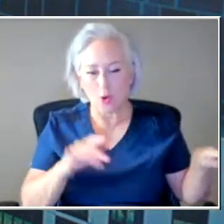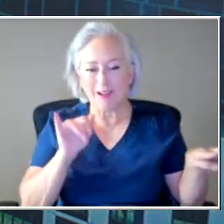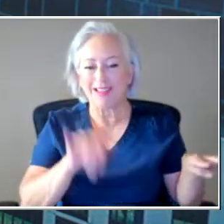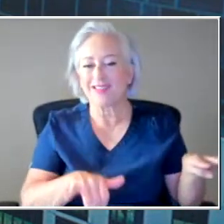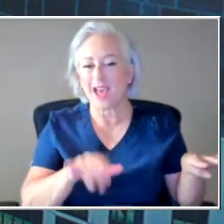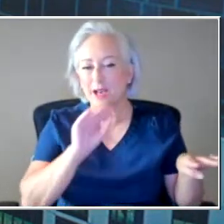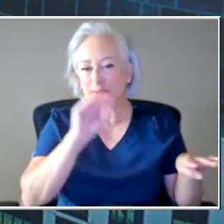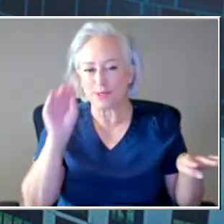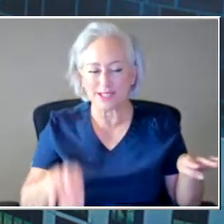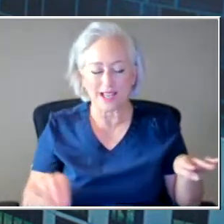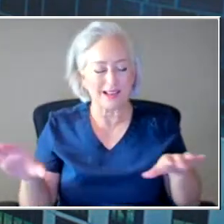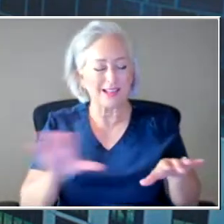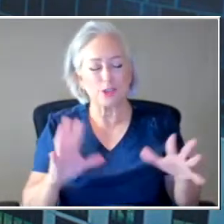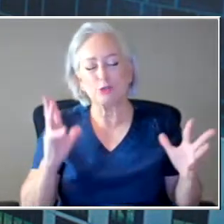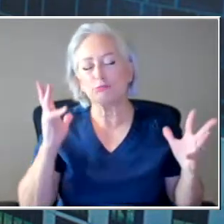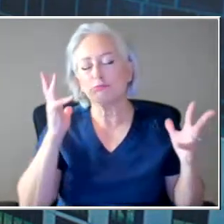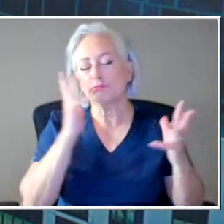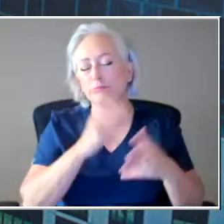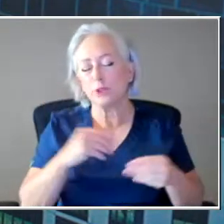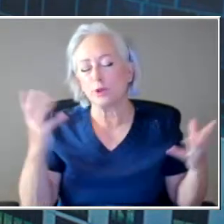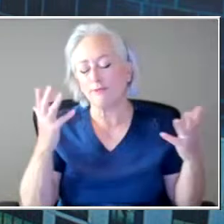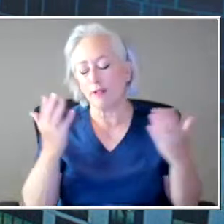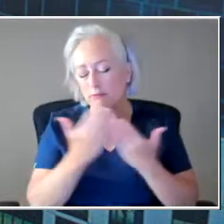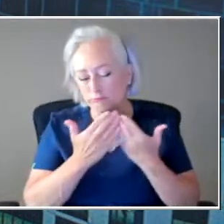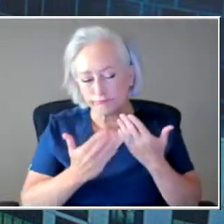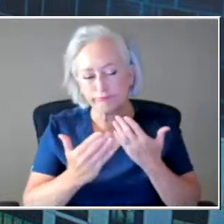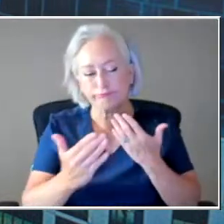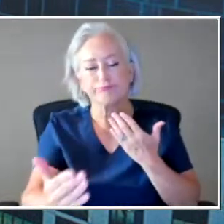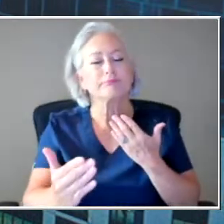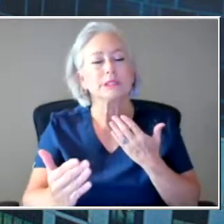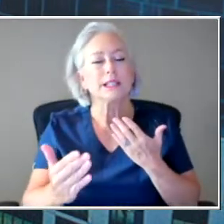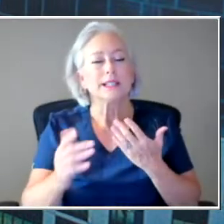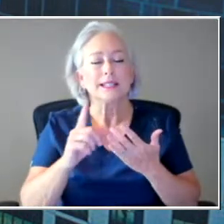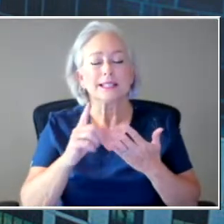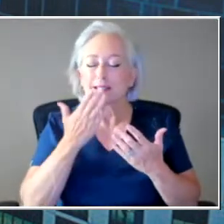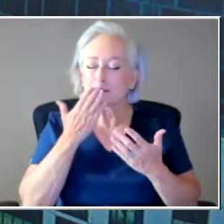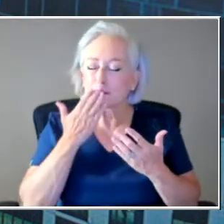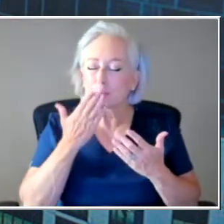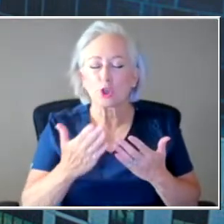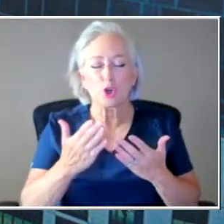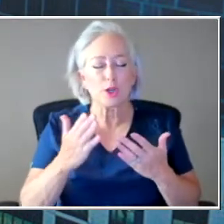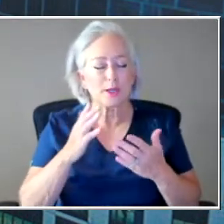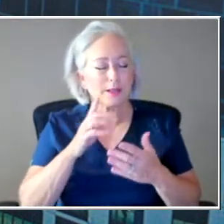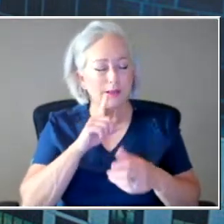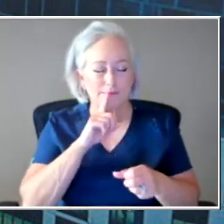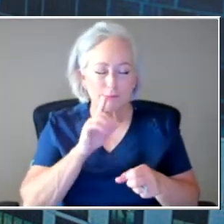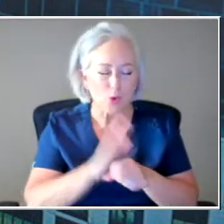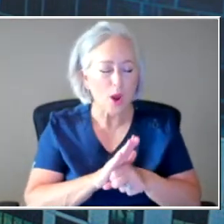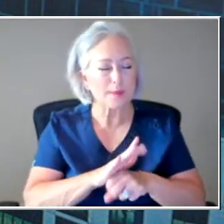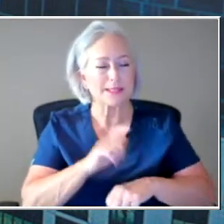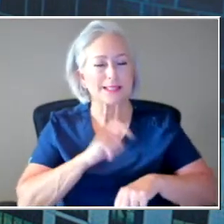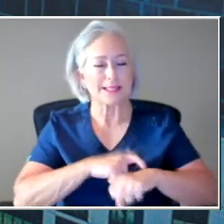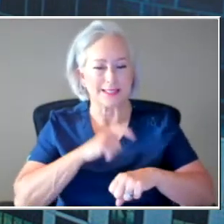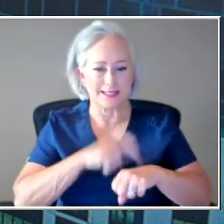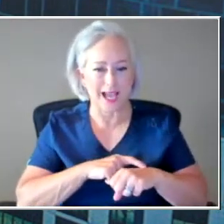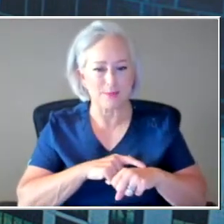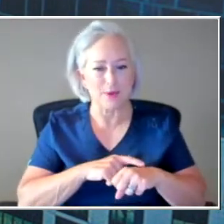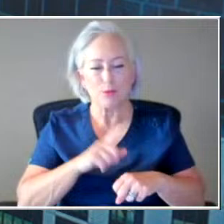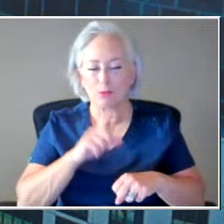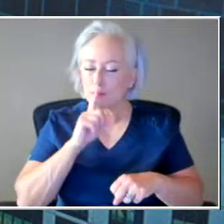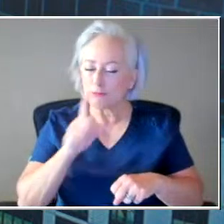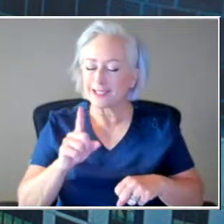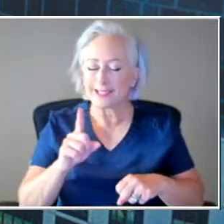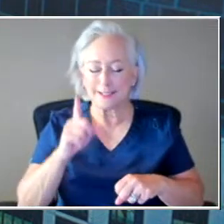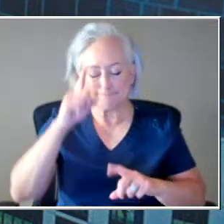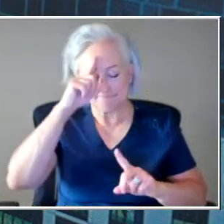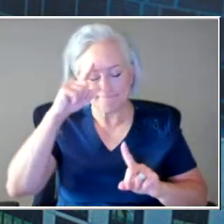for years on. It is an extraordinarily promising time. So we are very upbeat and every bit as determined as our